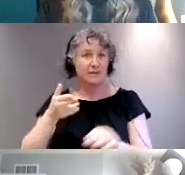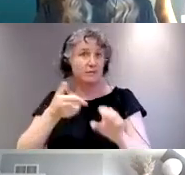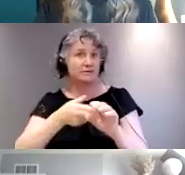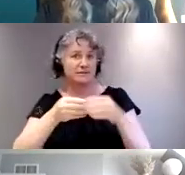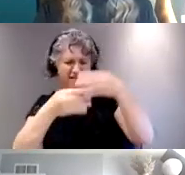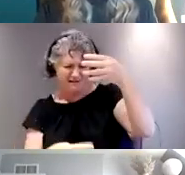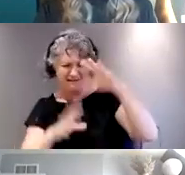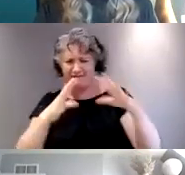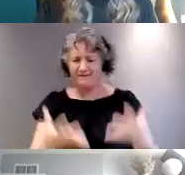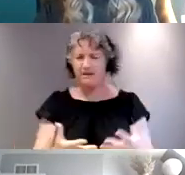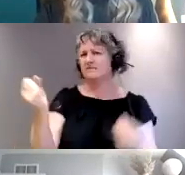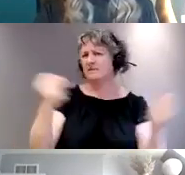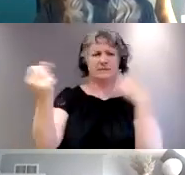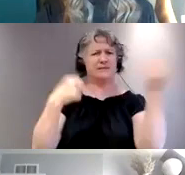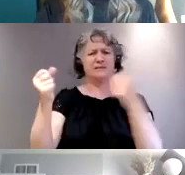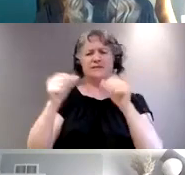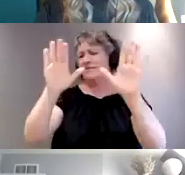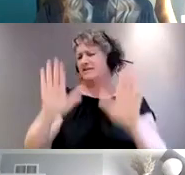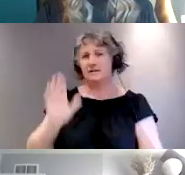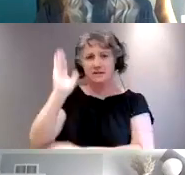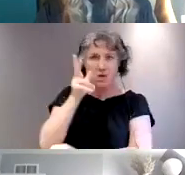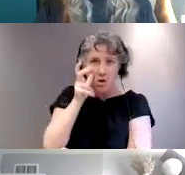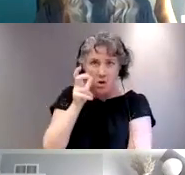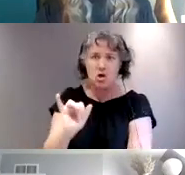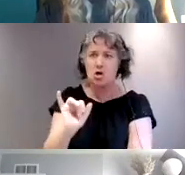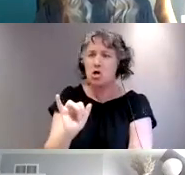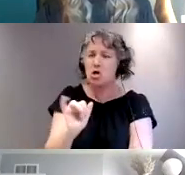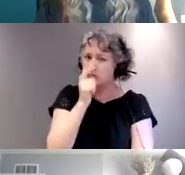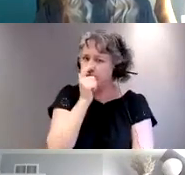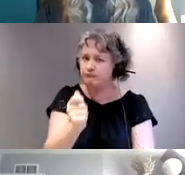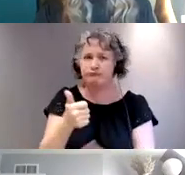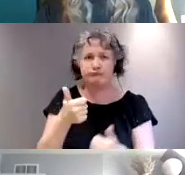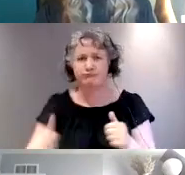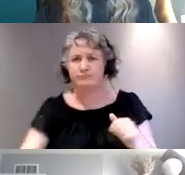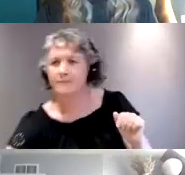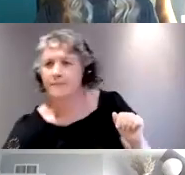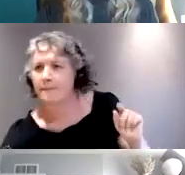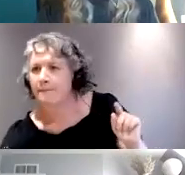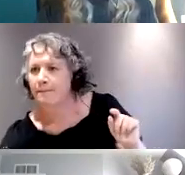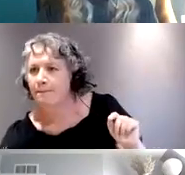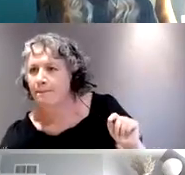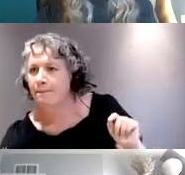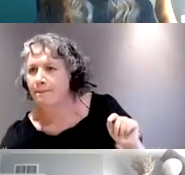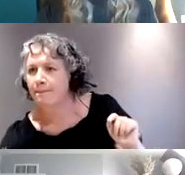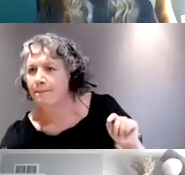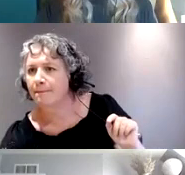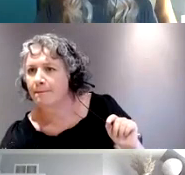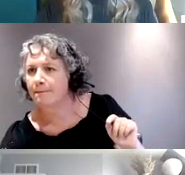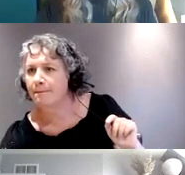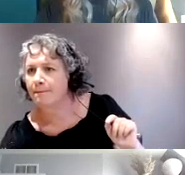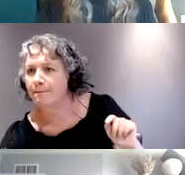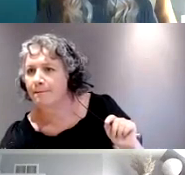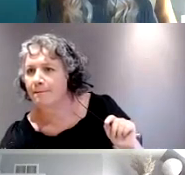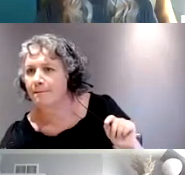just echoing the fantastic presentation that they just viewed. So in reviewing some of the questions, so